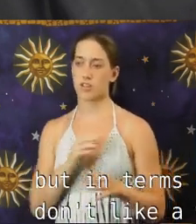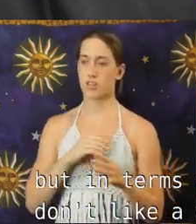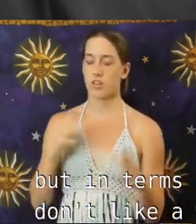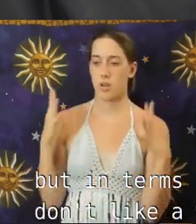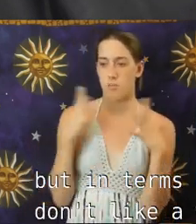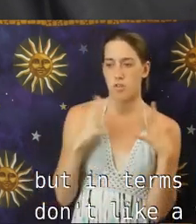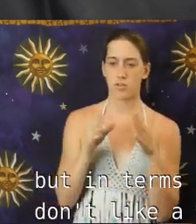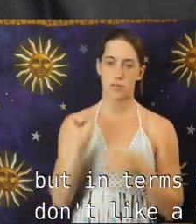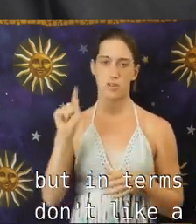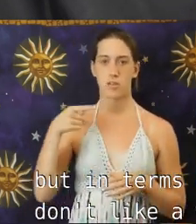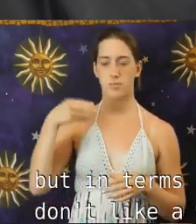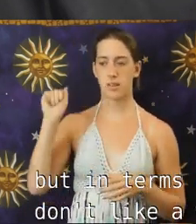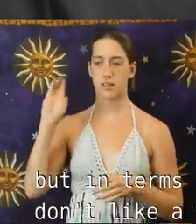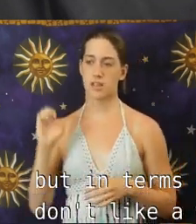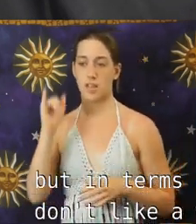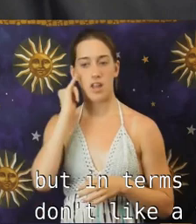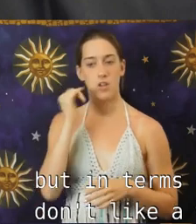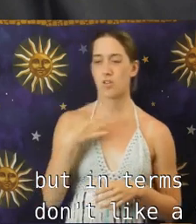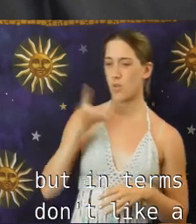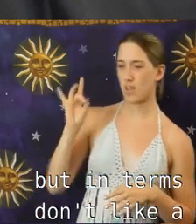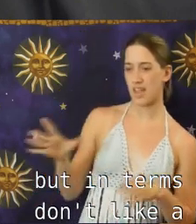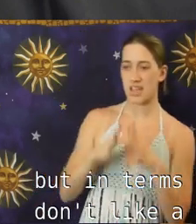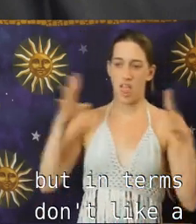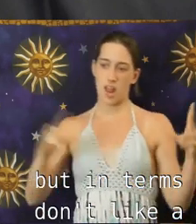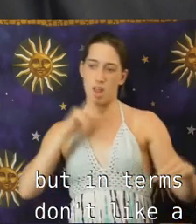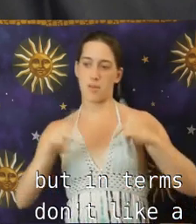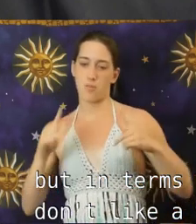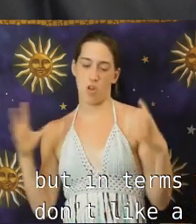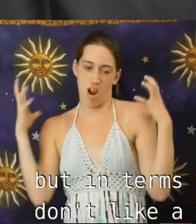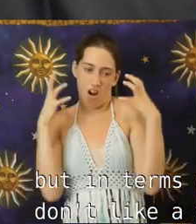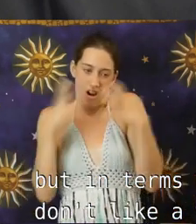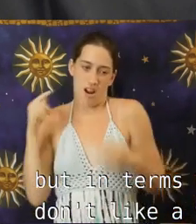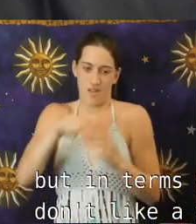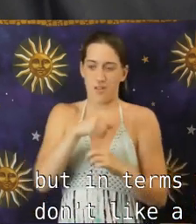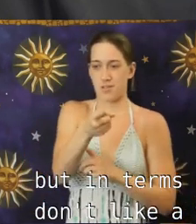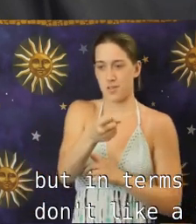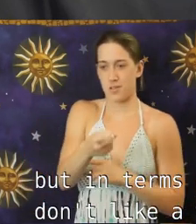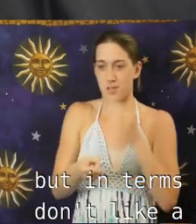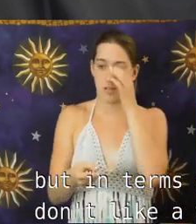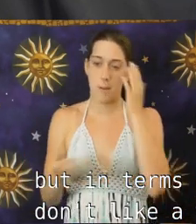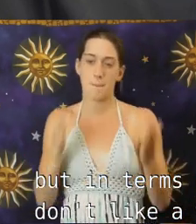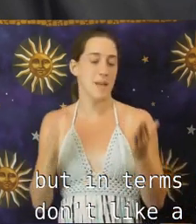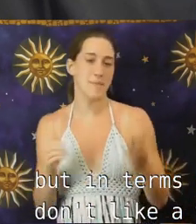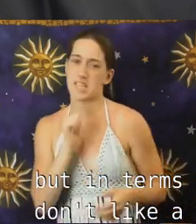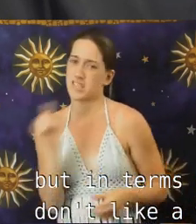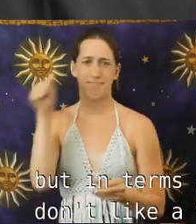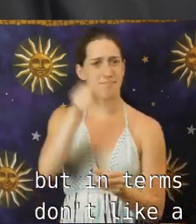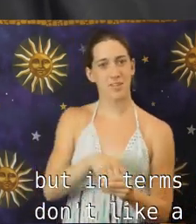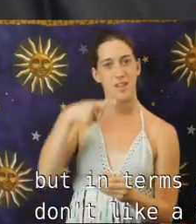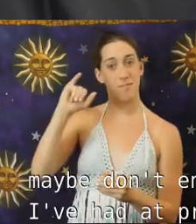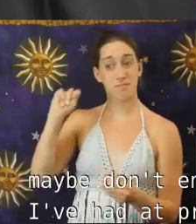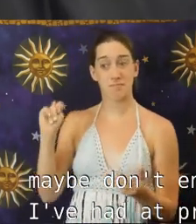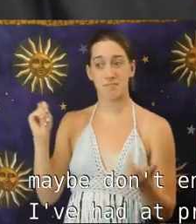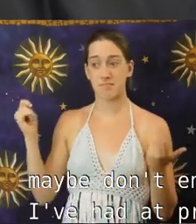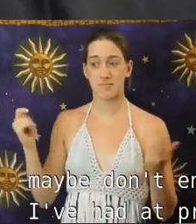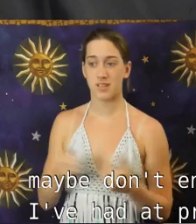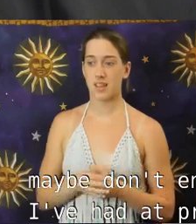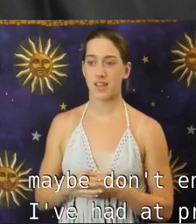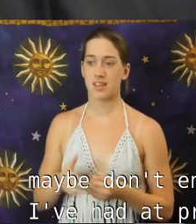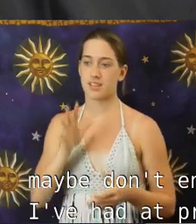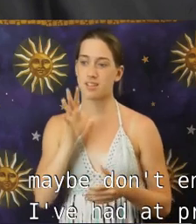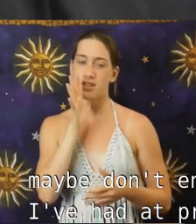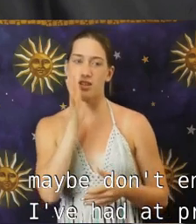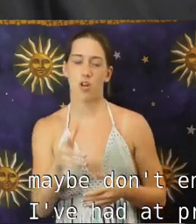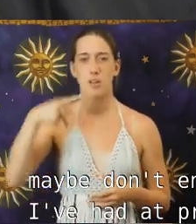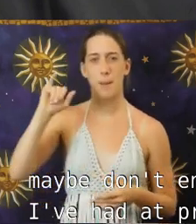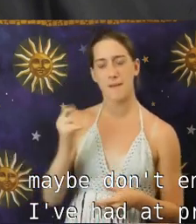But in terms of just general personal space issues, if you don't like a bunch of people crowding around you, maybe don't